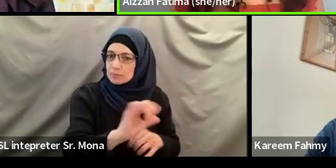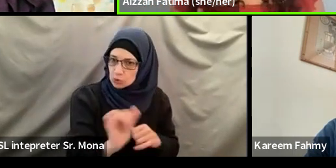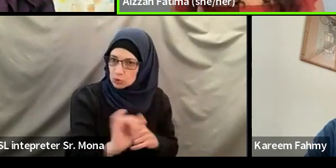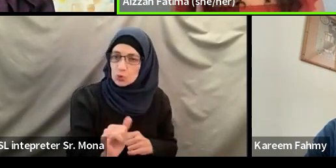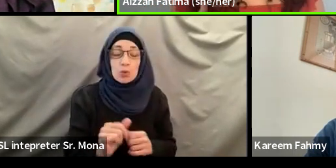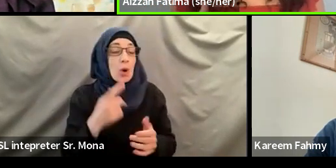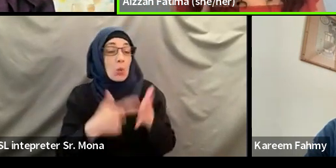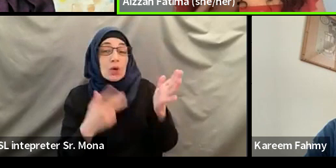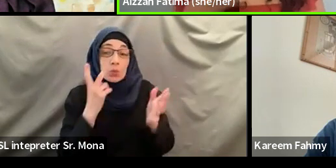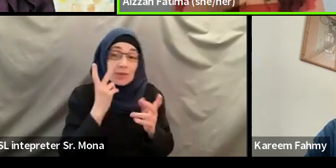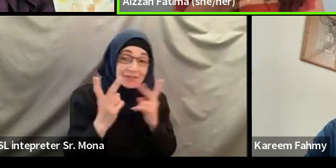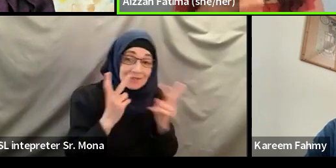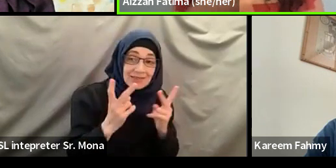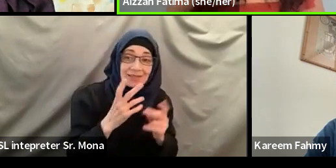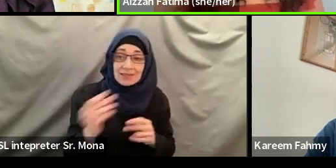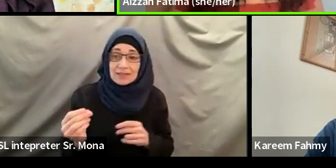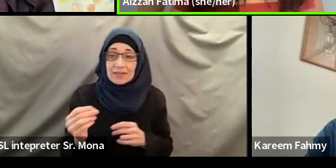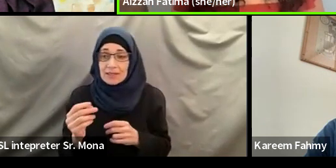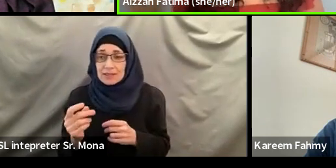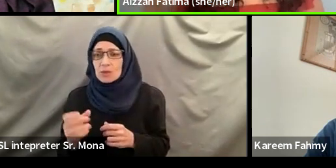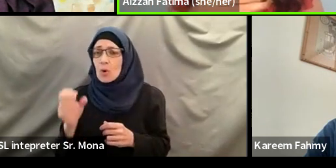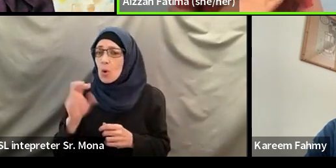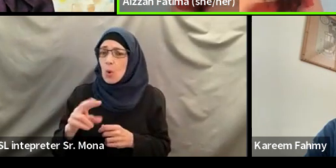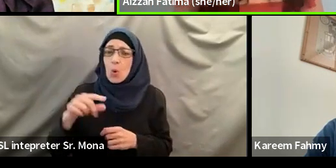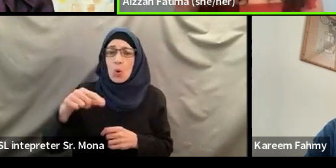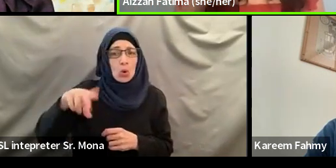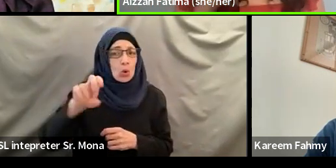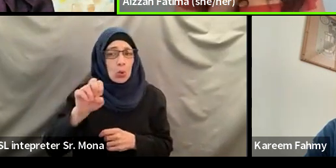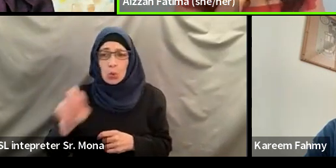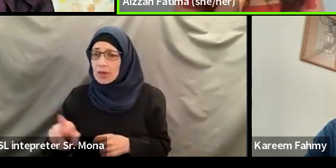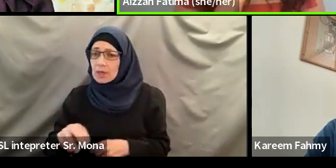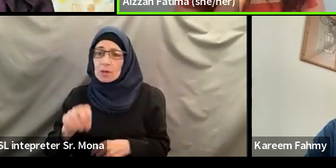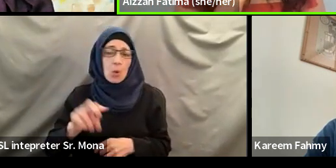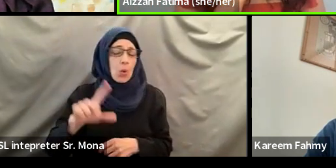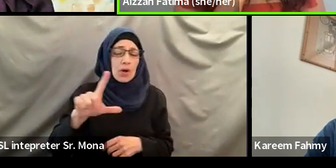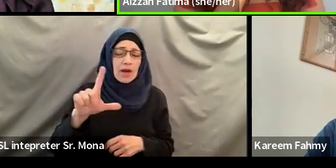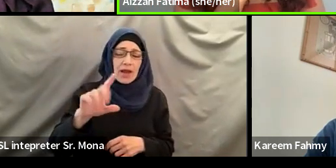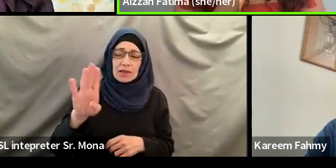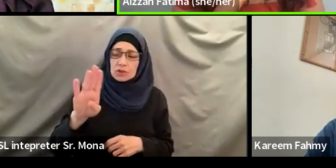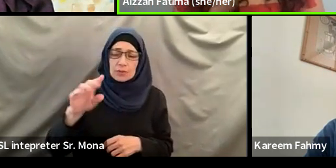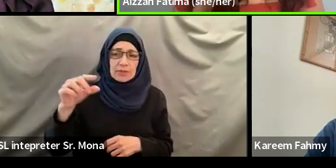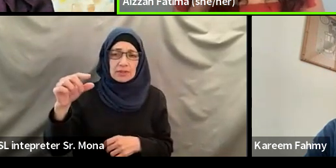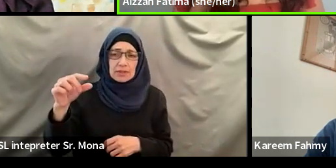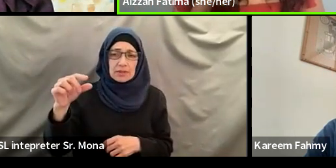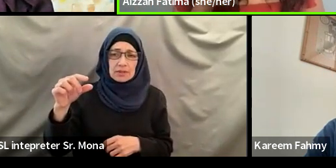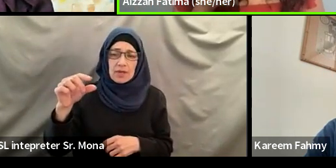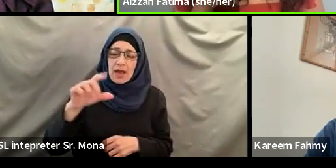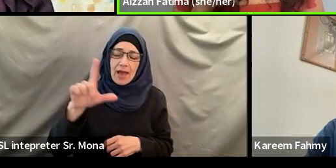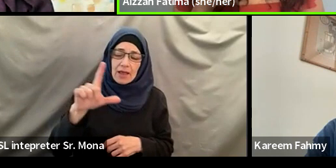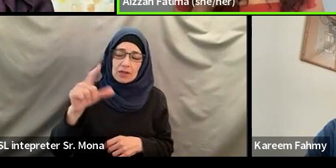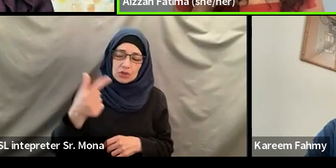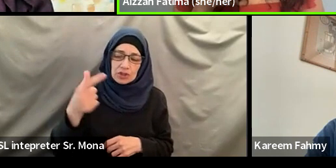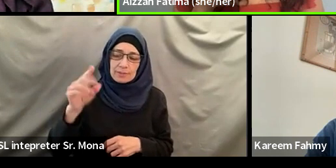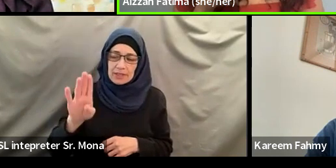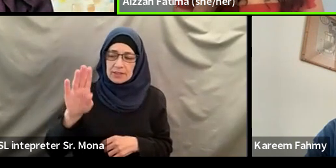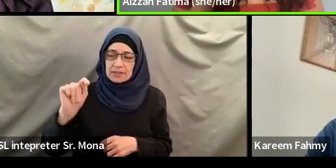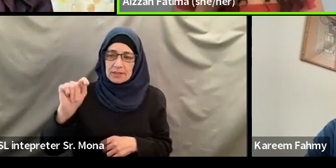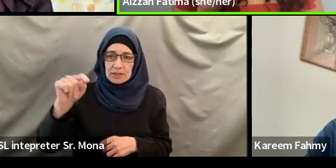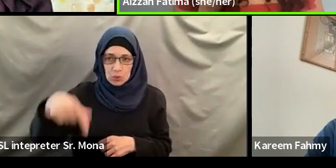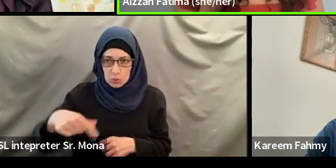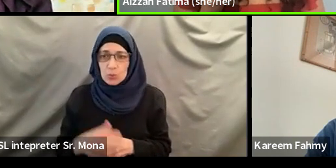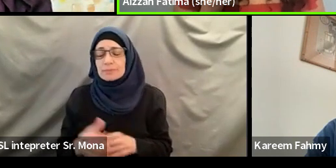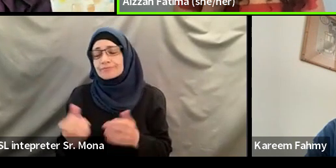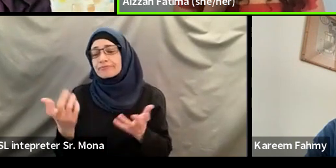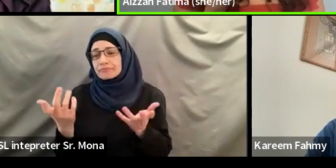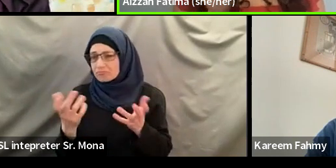little, or queer voices, you know, there are some now, or LGBTQ in general, but just being more kind of, you know, in